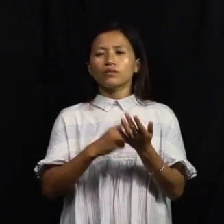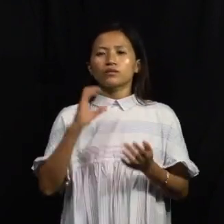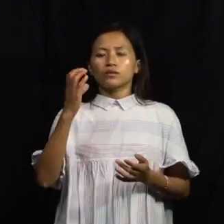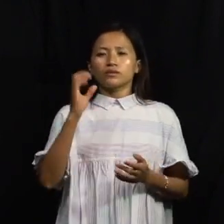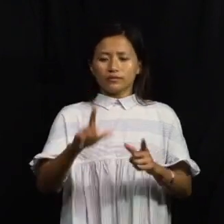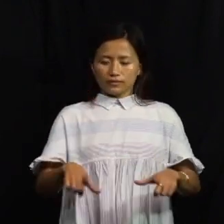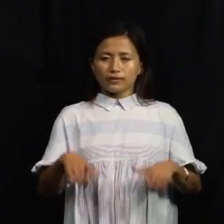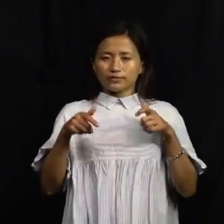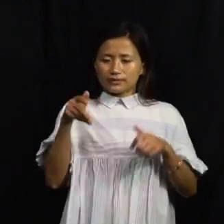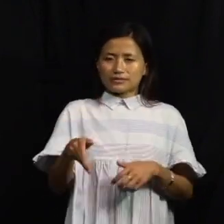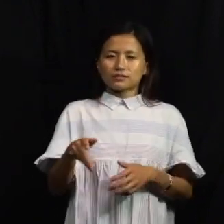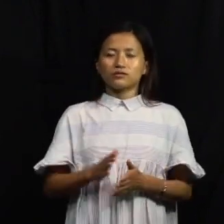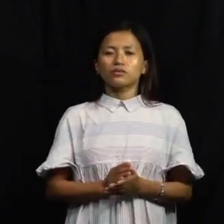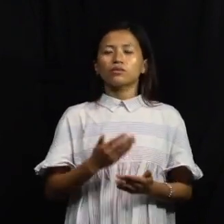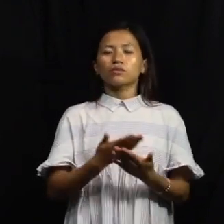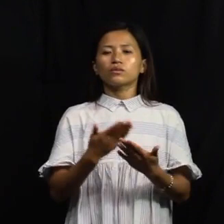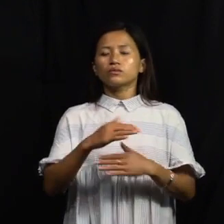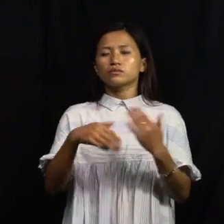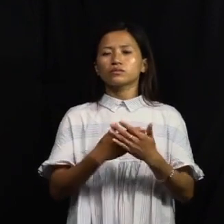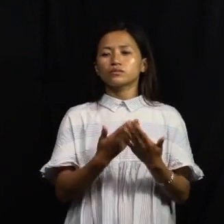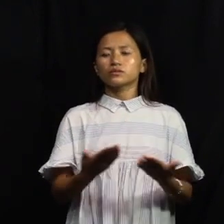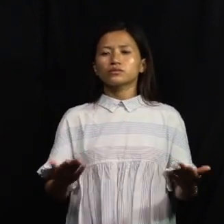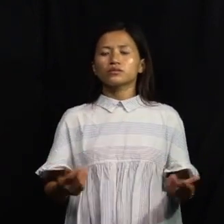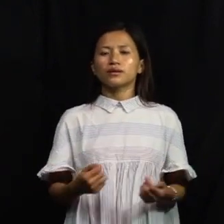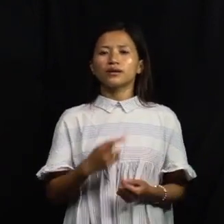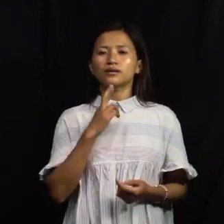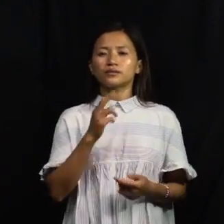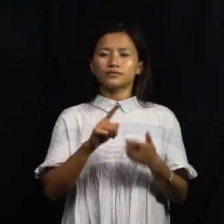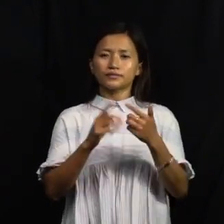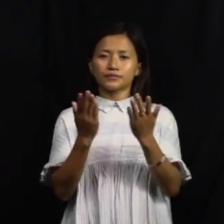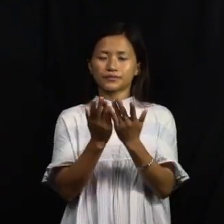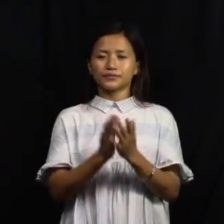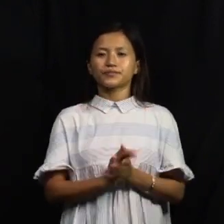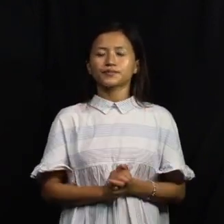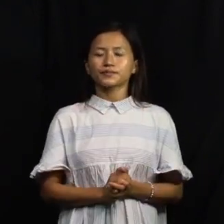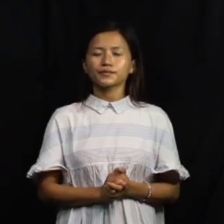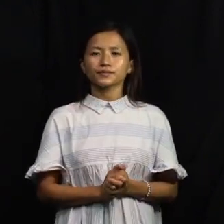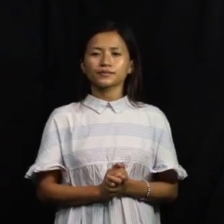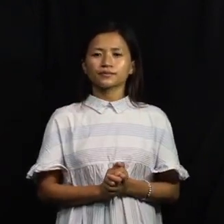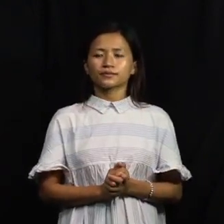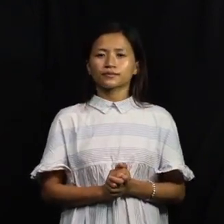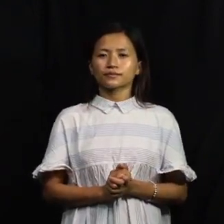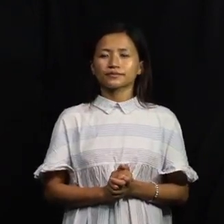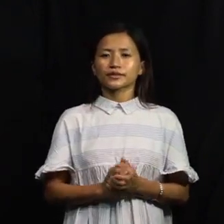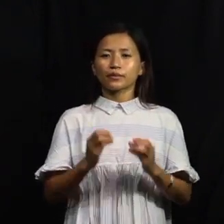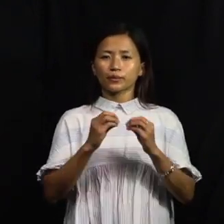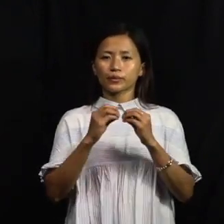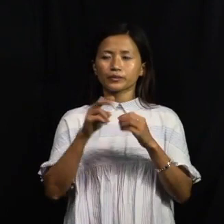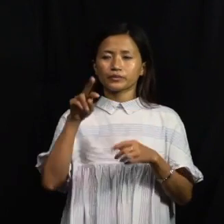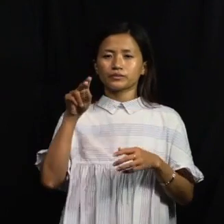itself, all those are education. That means all the things are involved. Okay, so the broader meaning